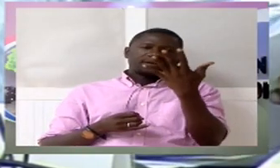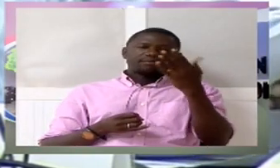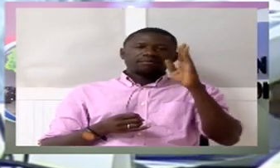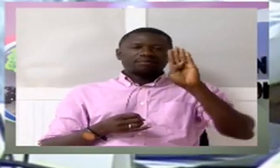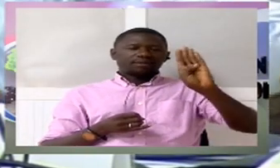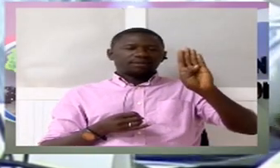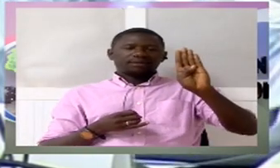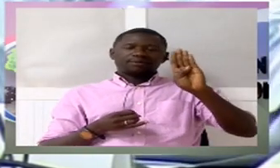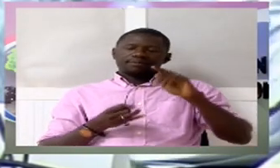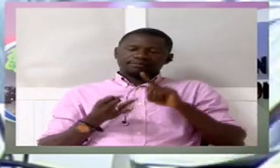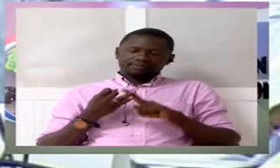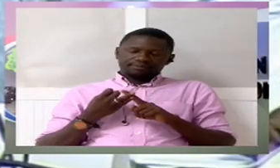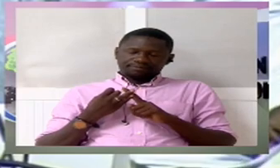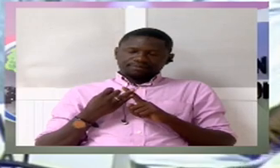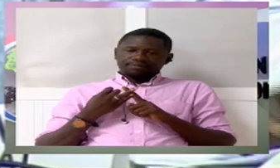135B.